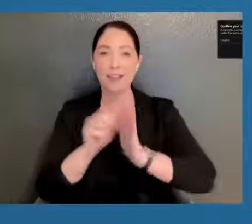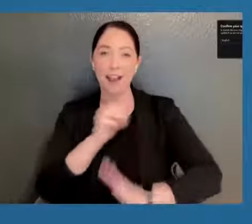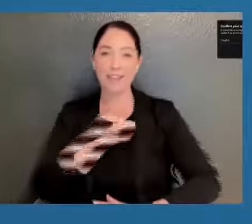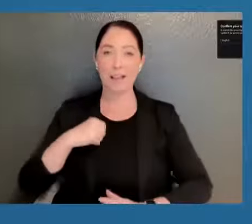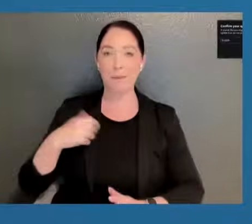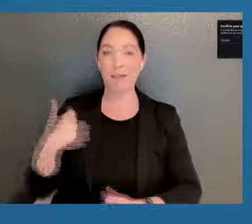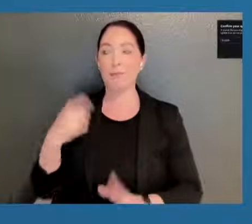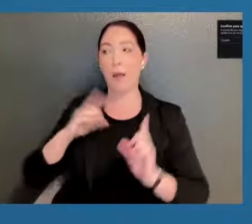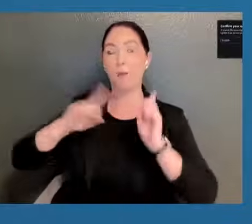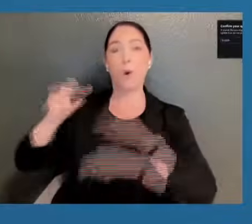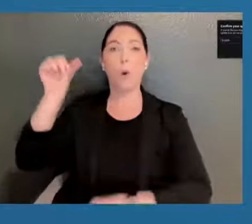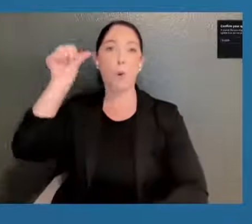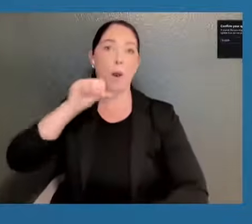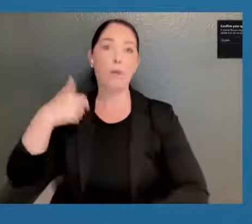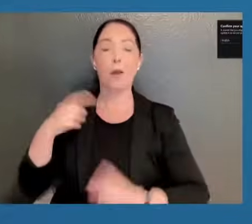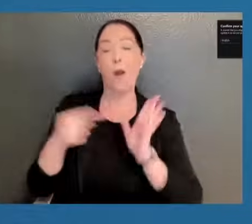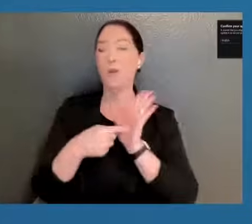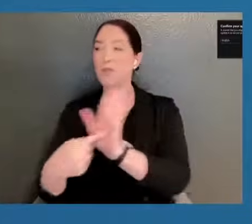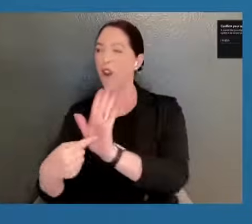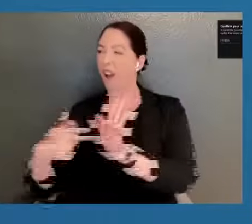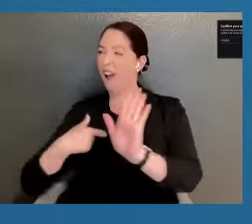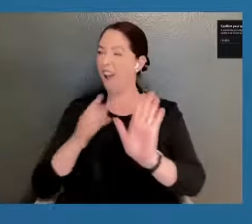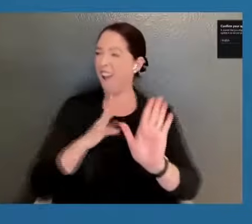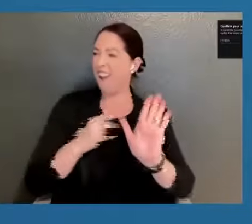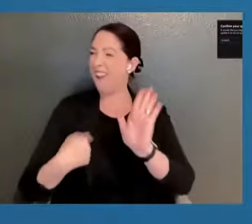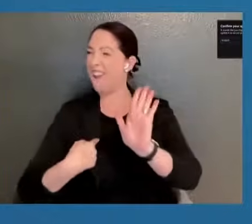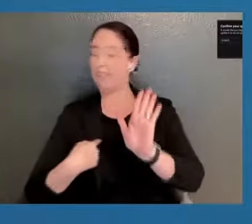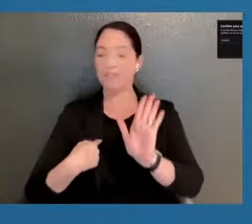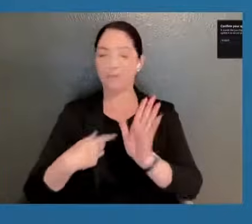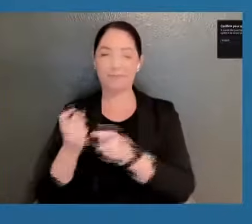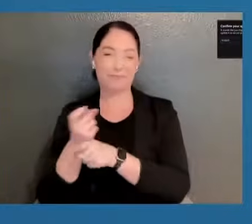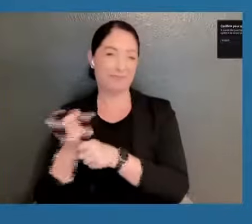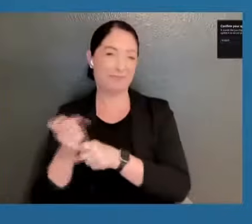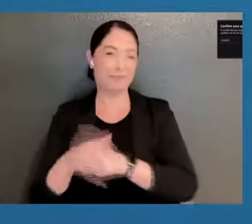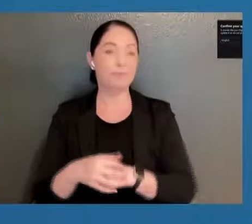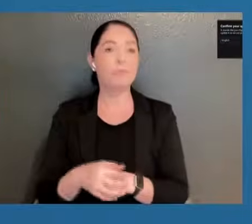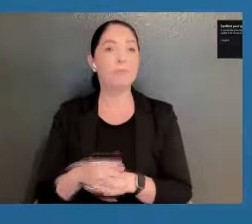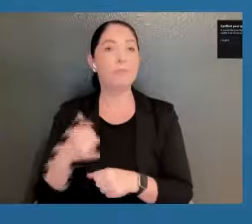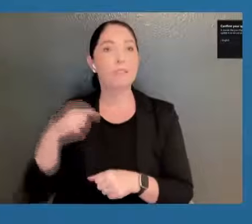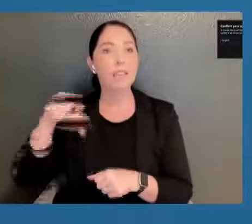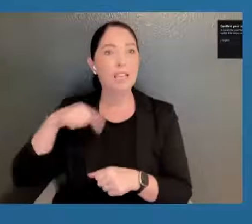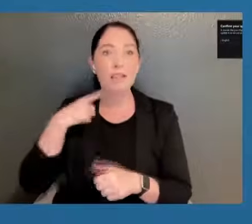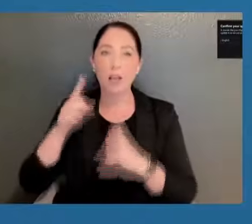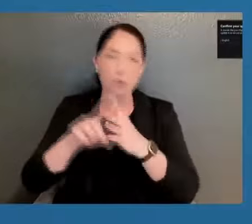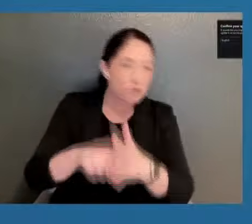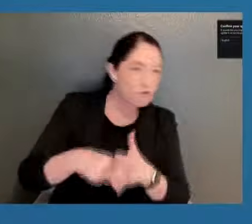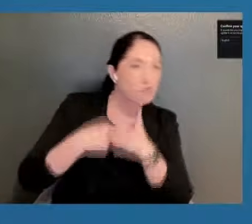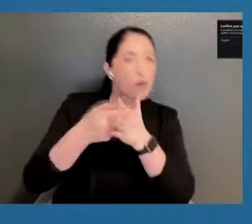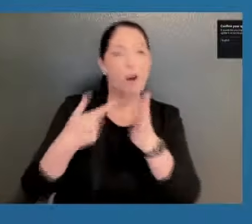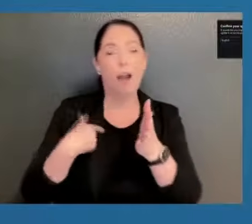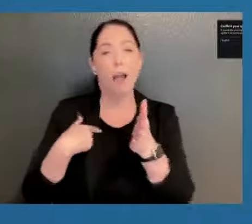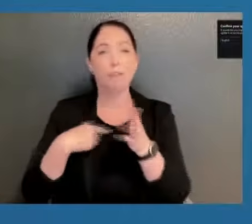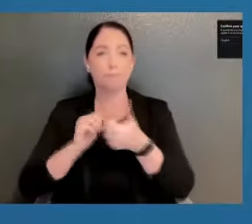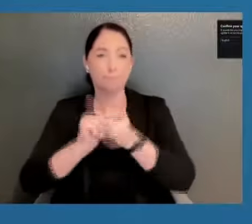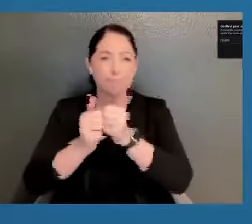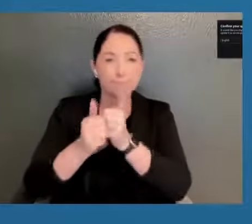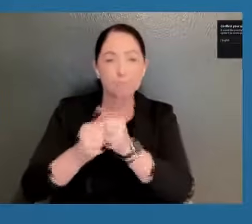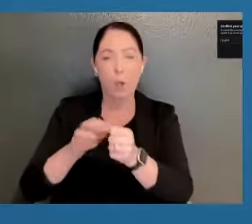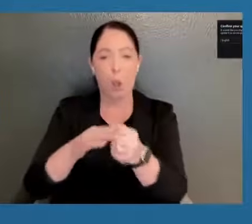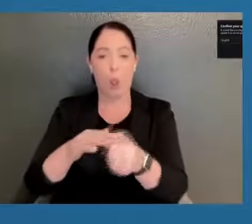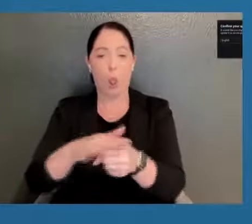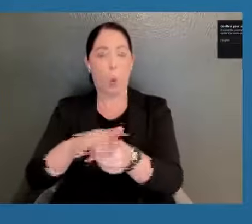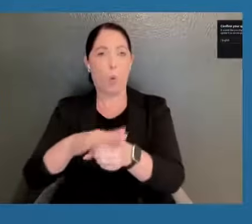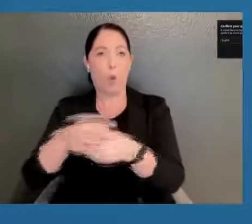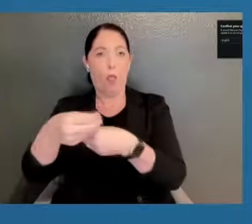kidding. But this is where I cut my teeth. This is where I ran for local office 31 years